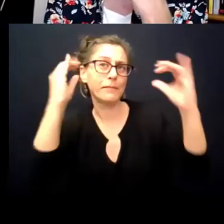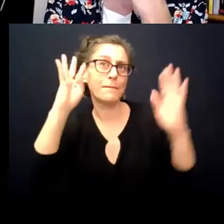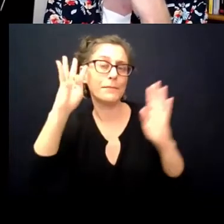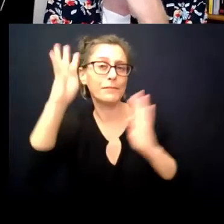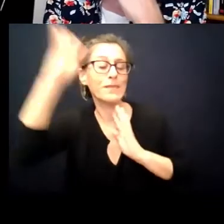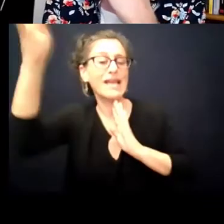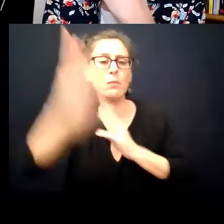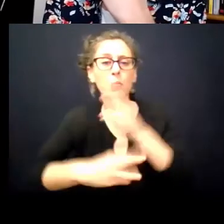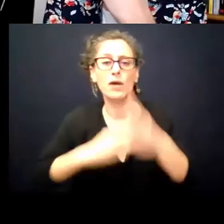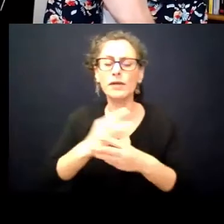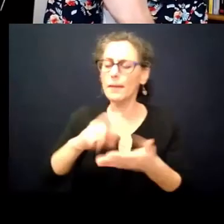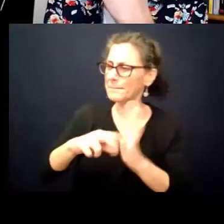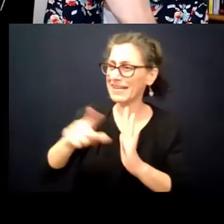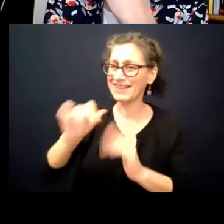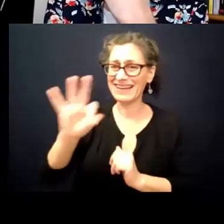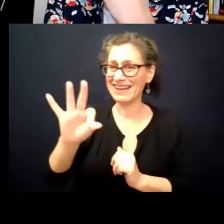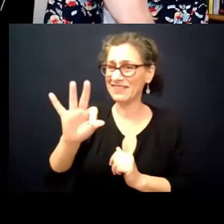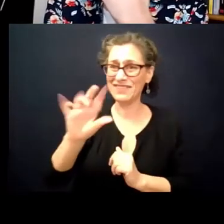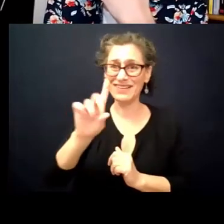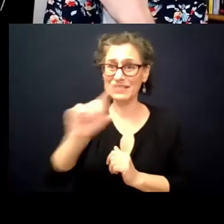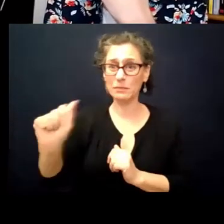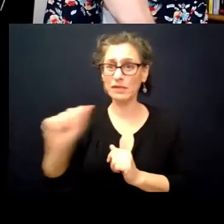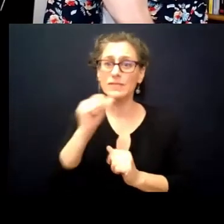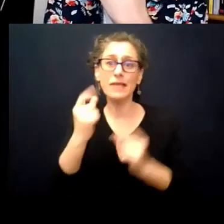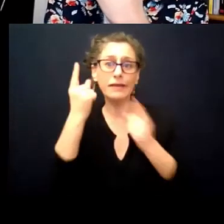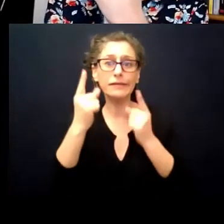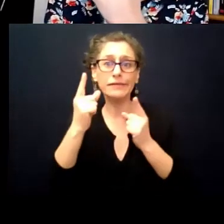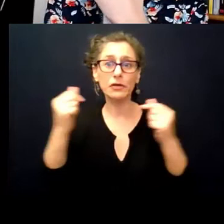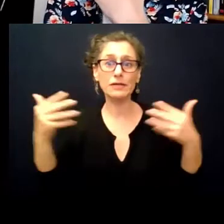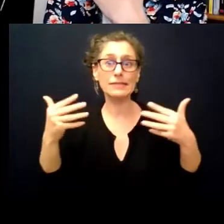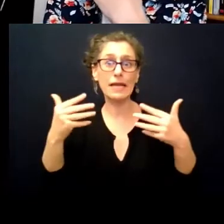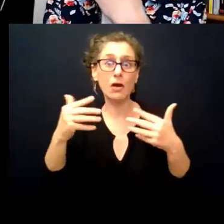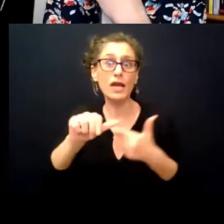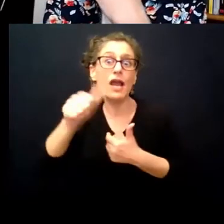So if disability wasn't the scary other, or